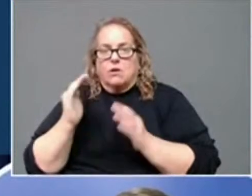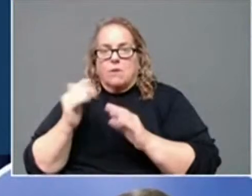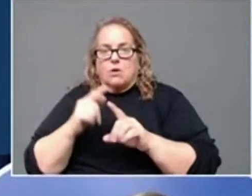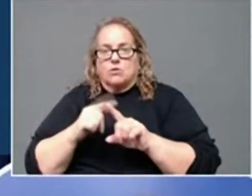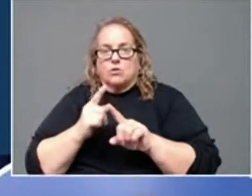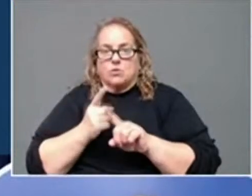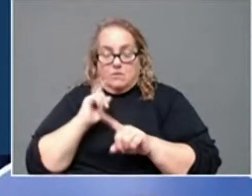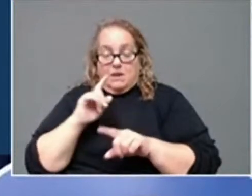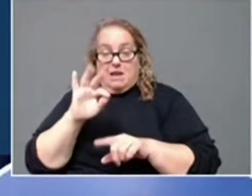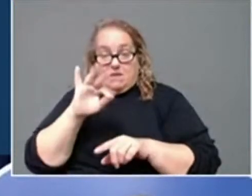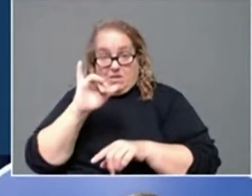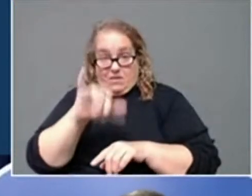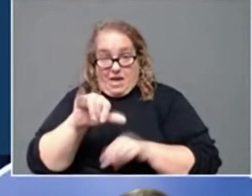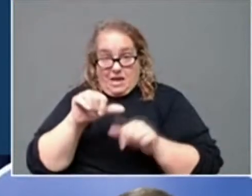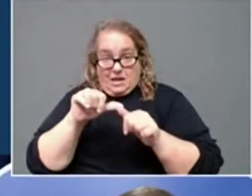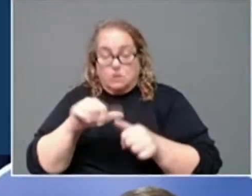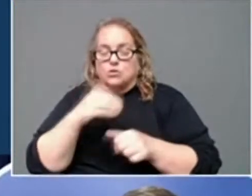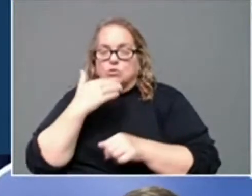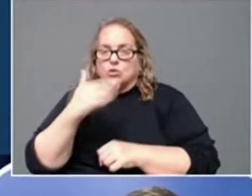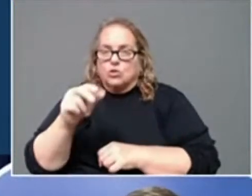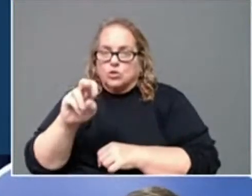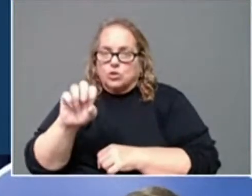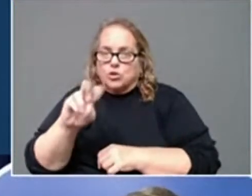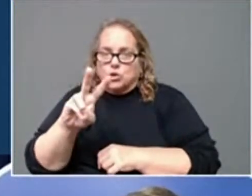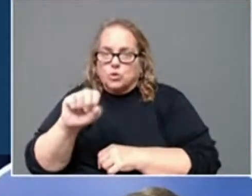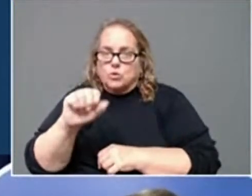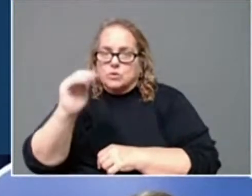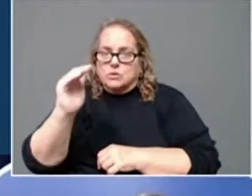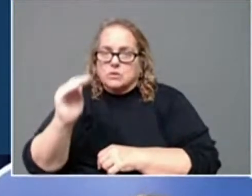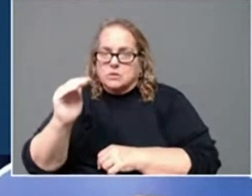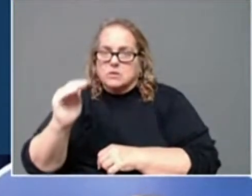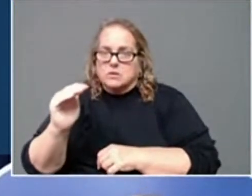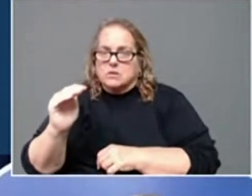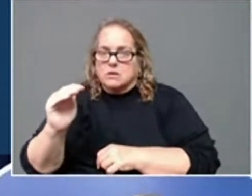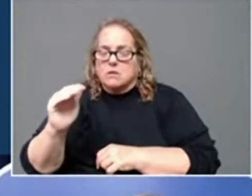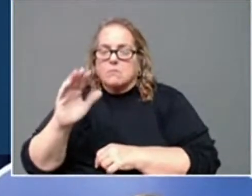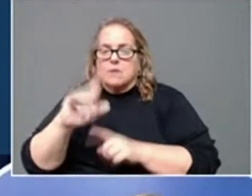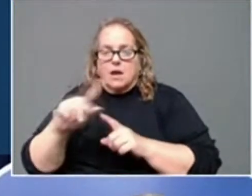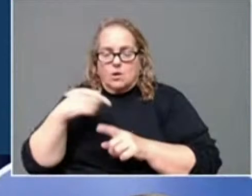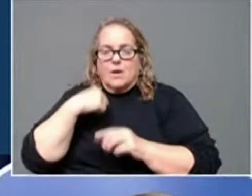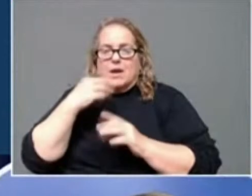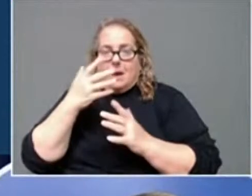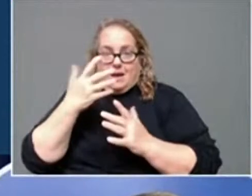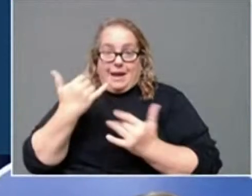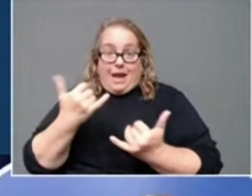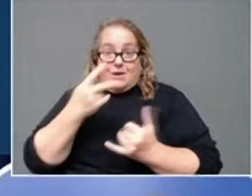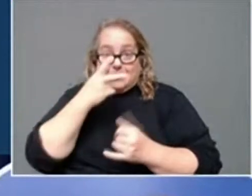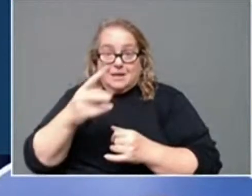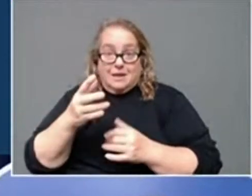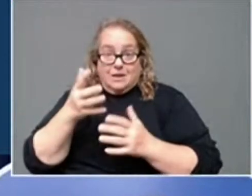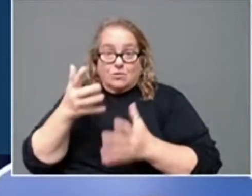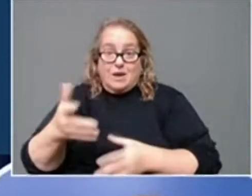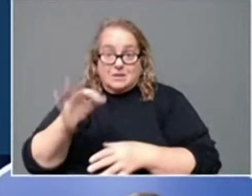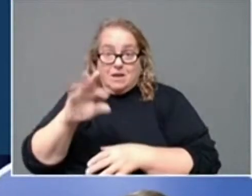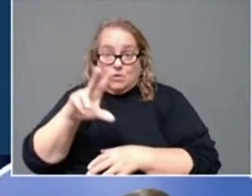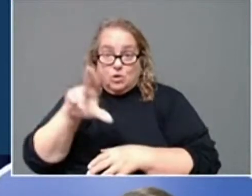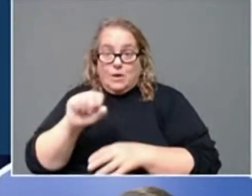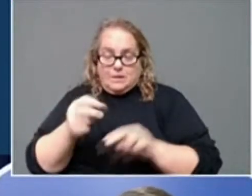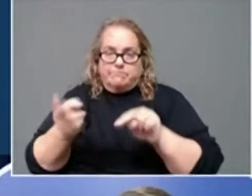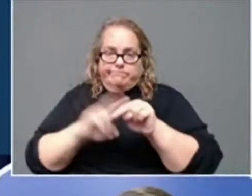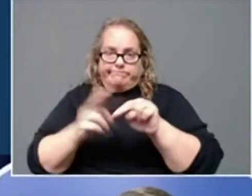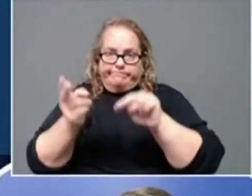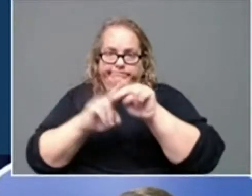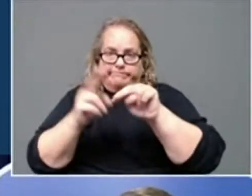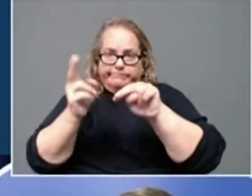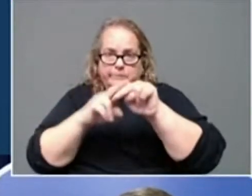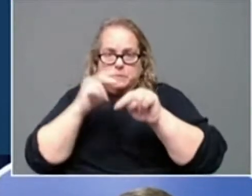is good news, but we are seeing the rest of the country escalate significantly. Now, not all the